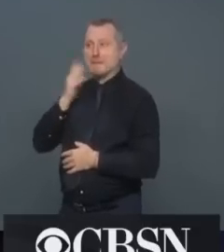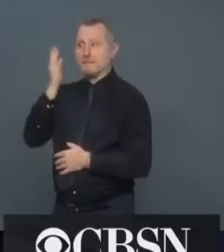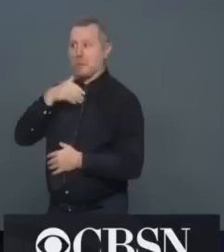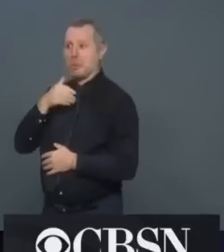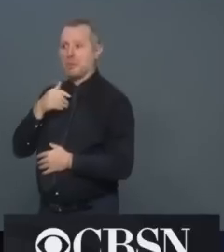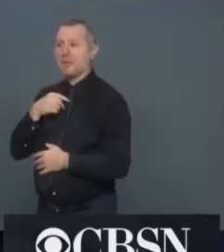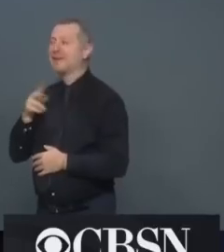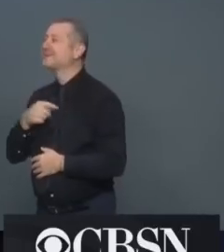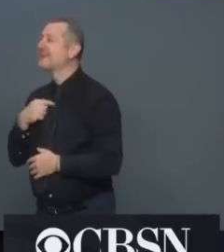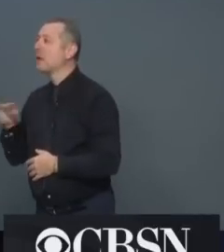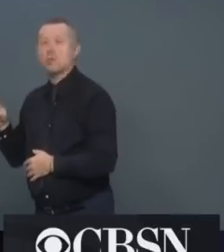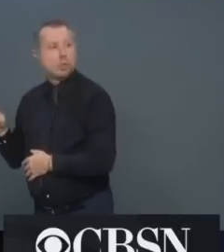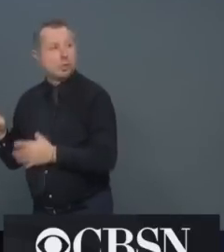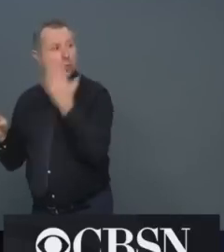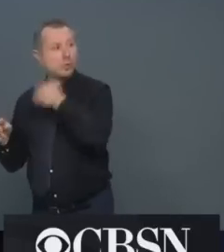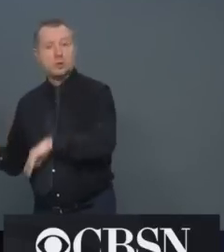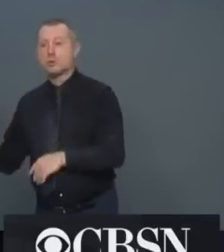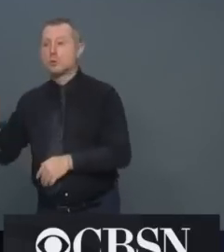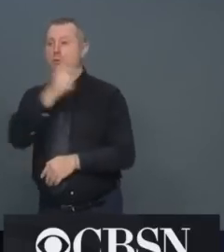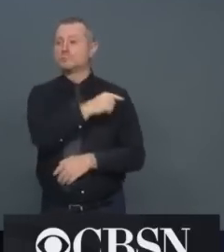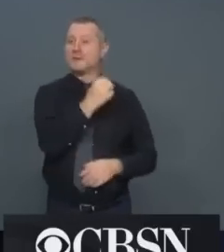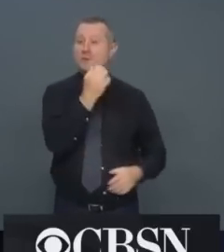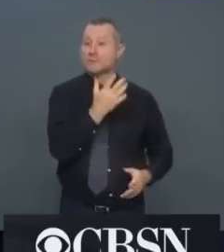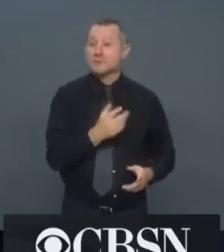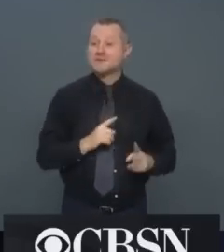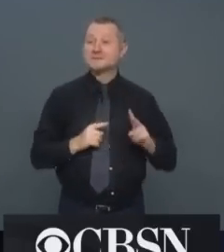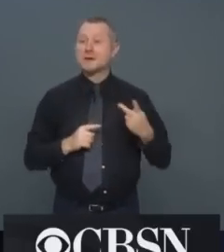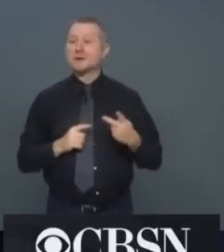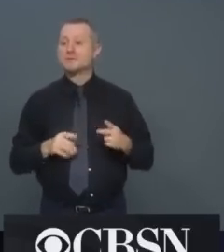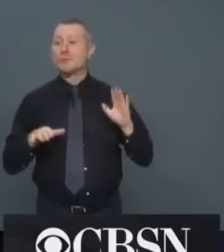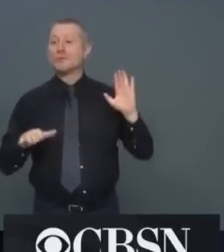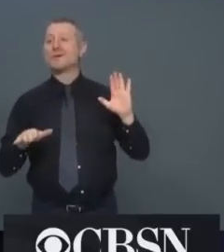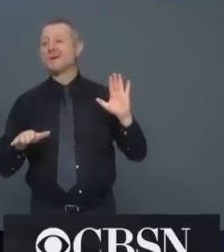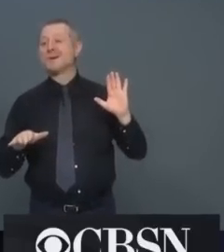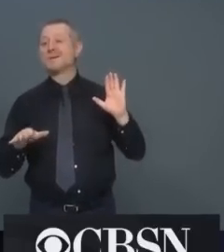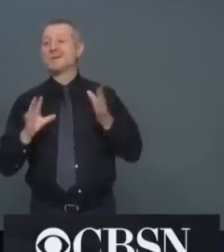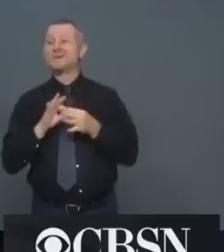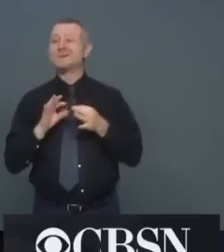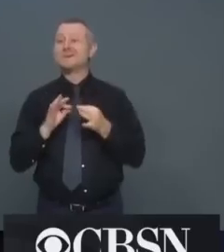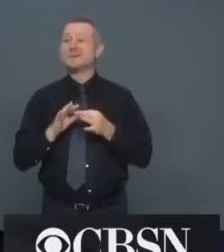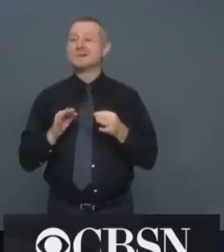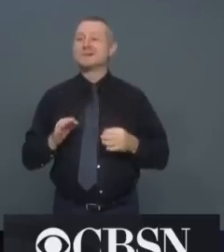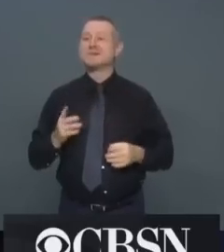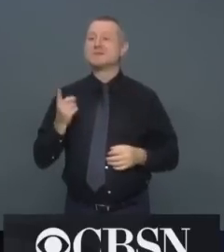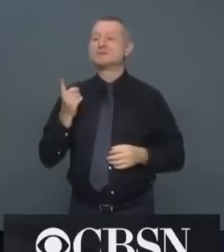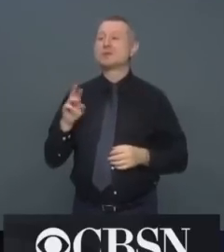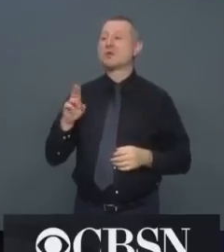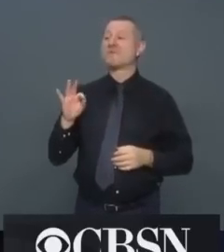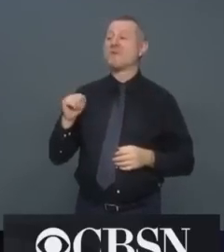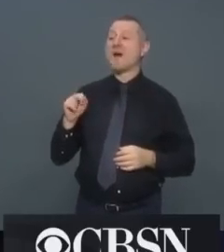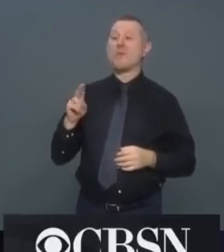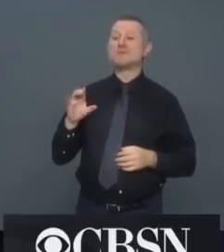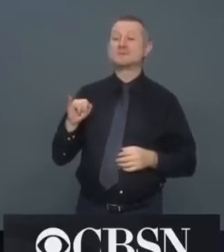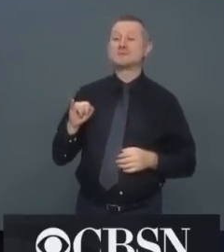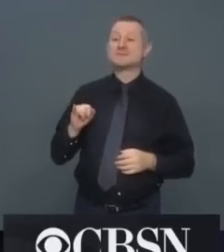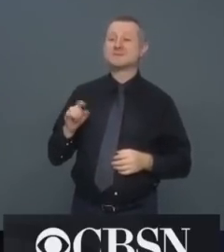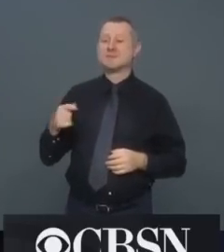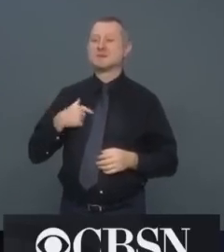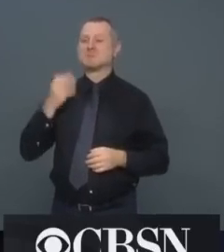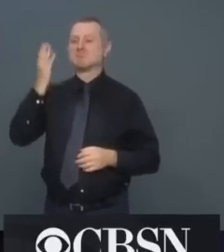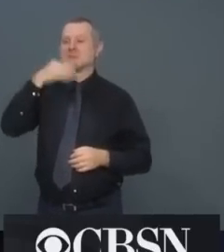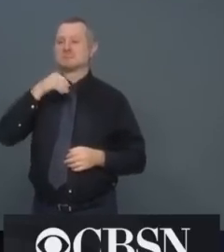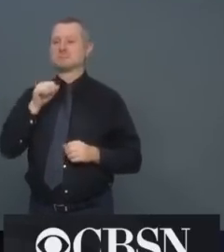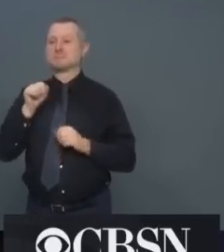Second witness, Dr. Anthony Fauci. Yes, we missed it. We were looking at China. It went to